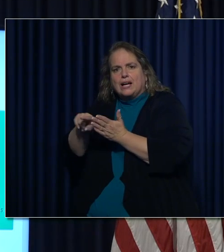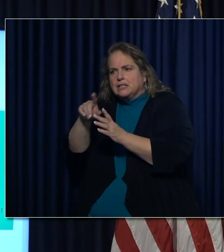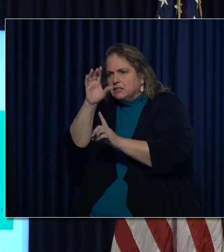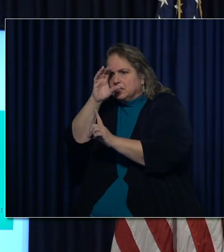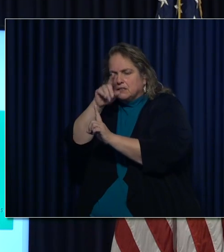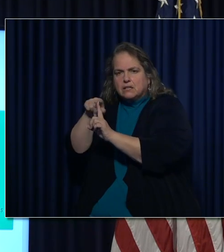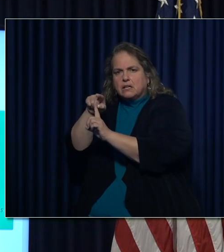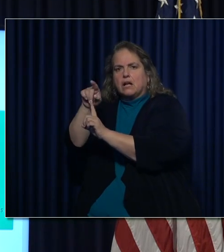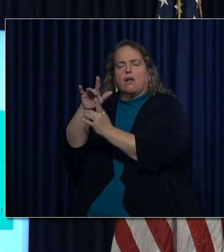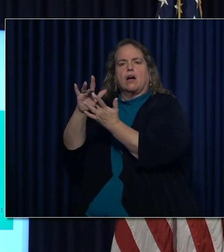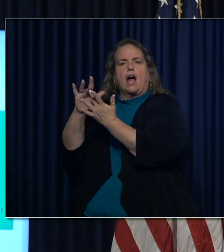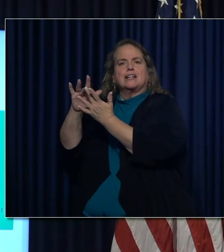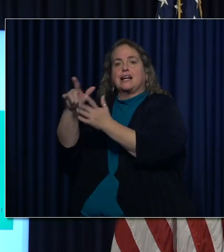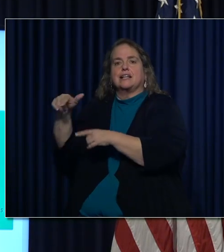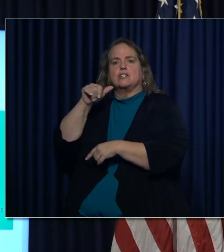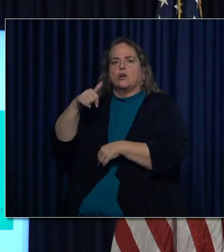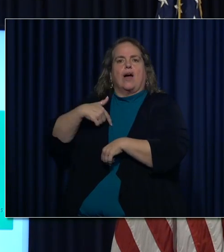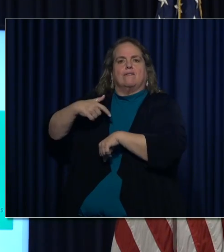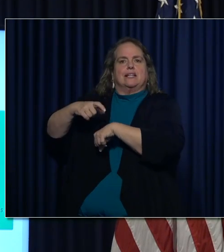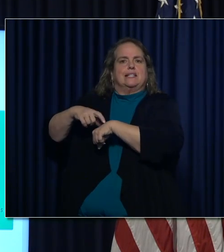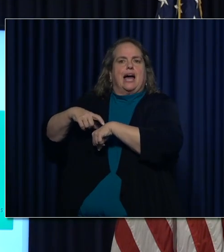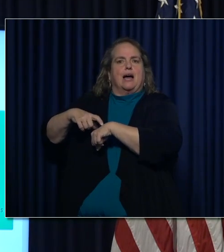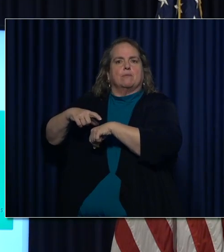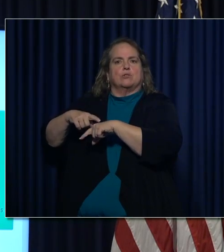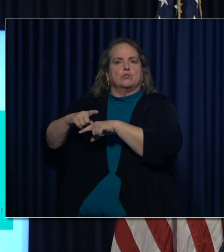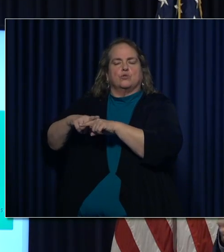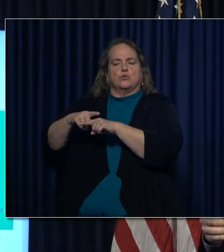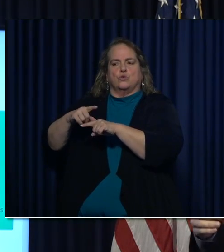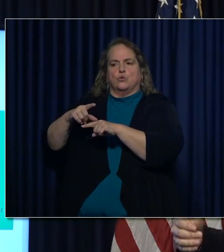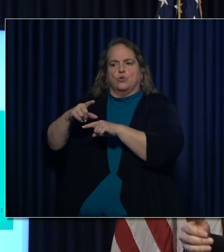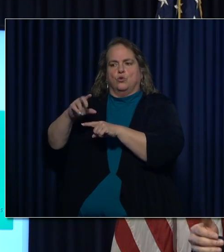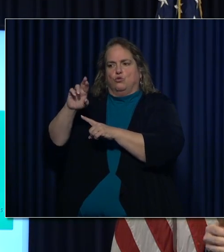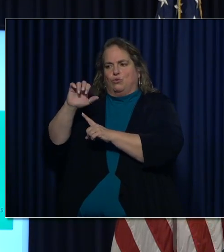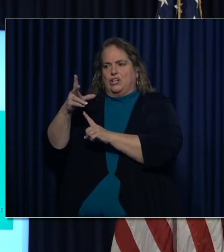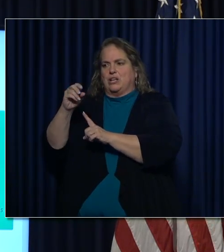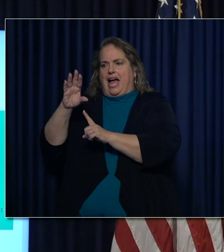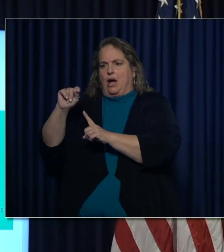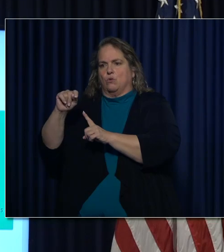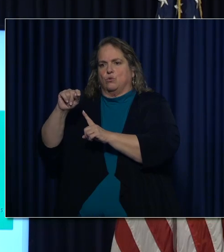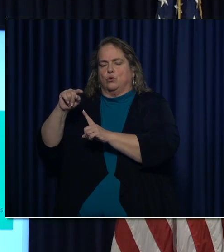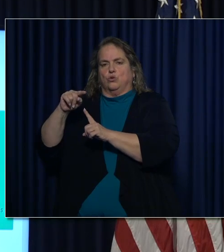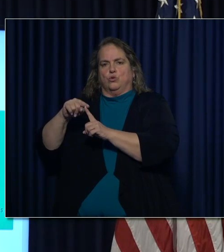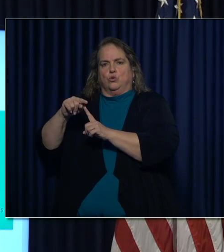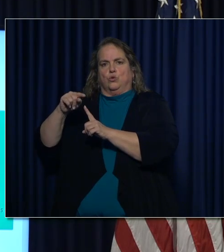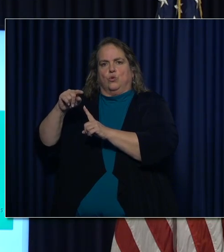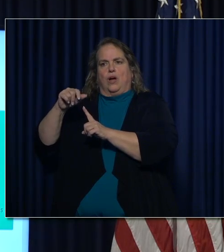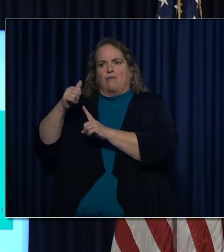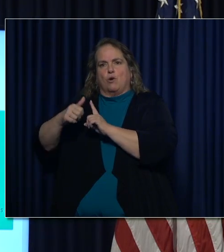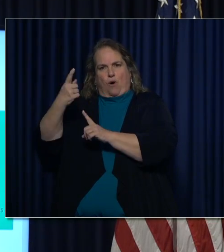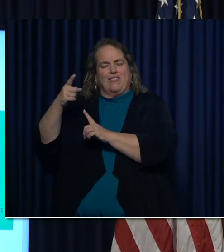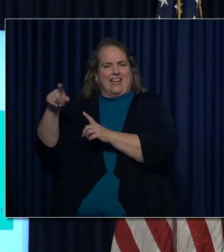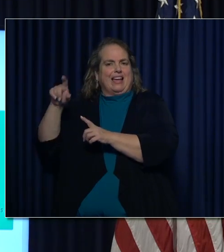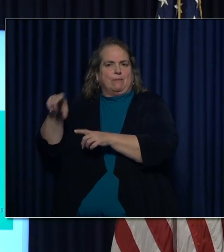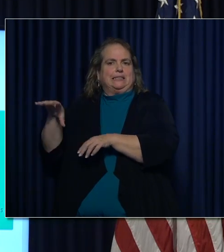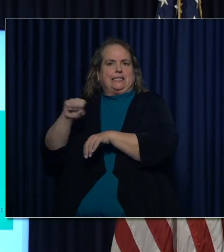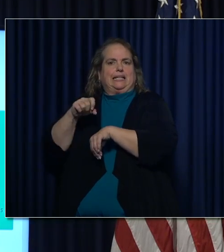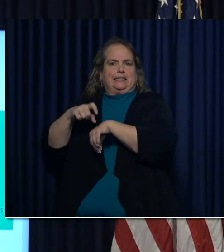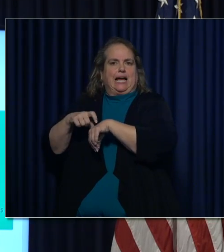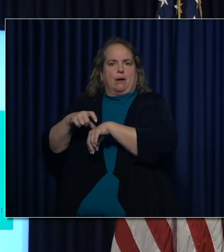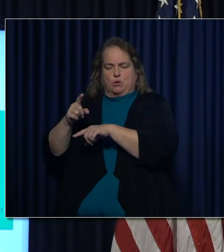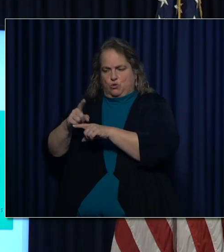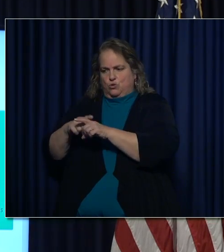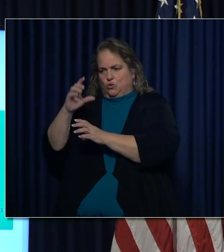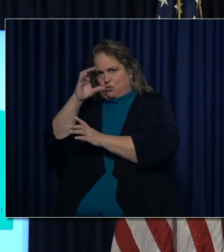have the time necessary to reach out and to reach those folks and to